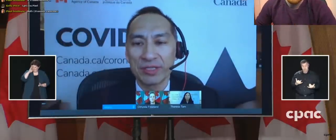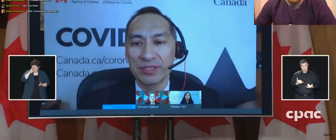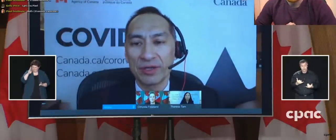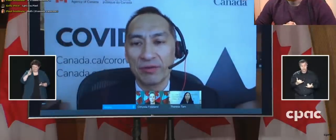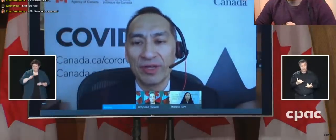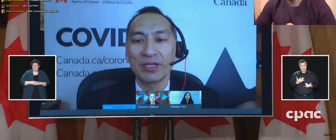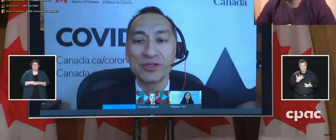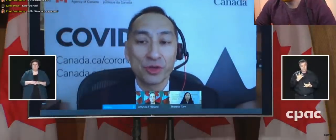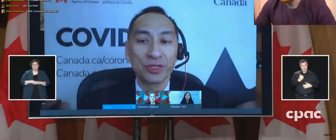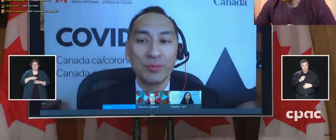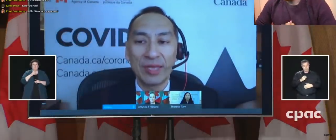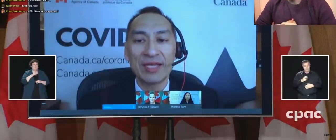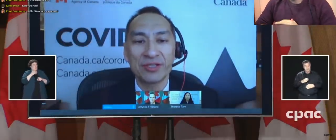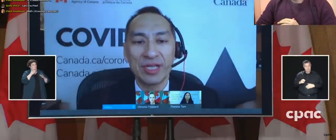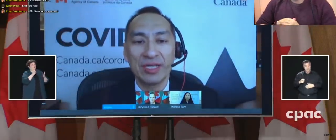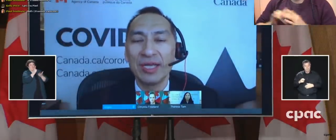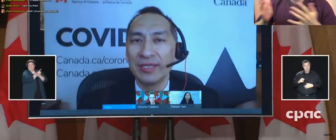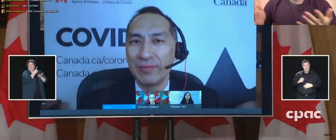COVID numbers.